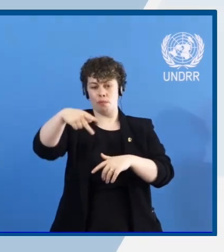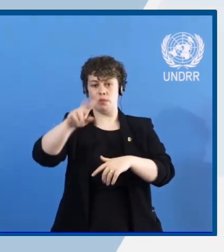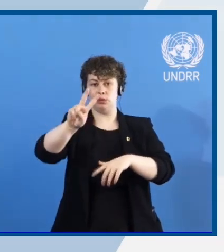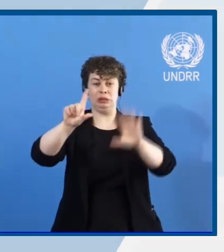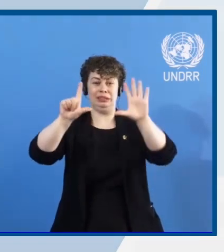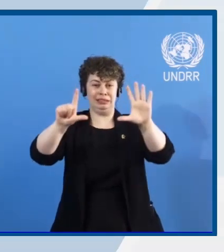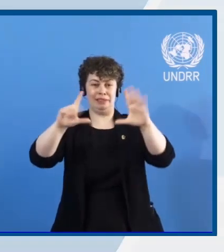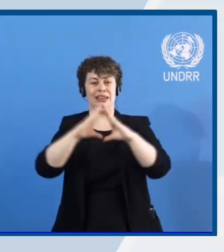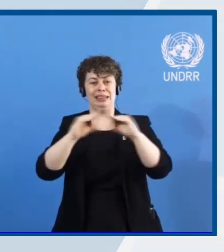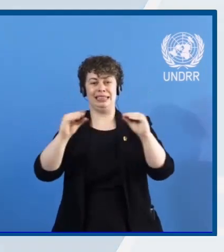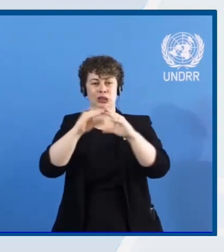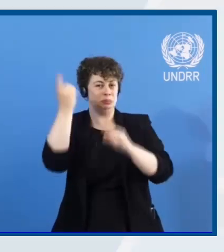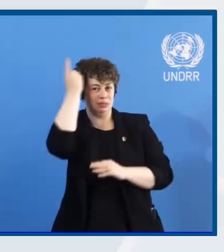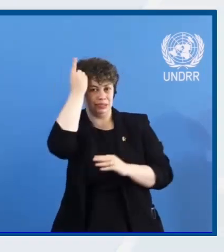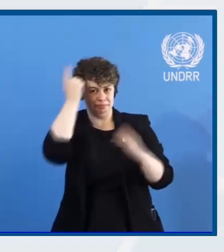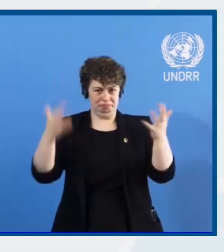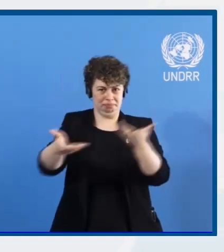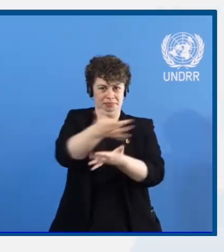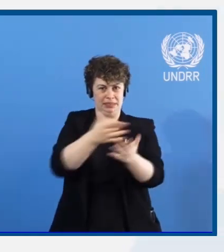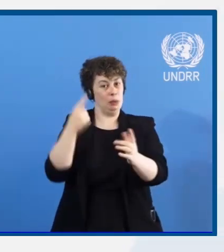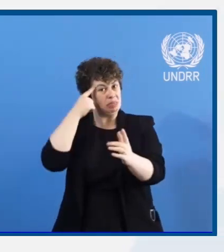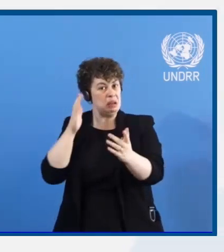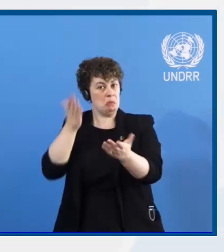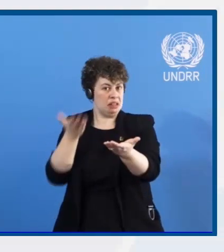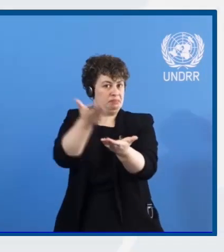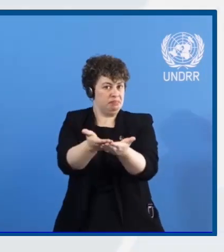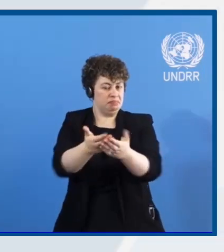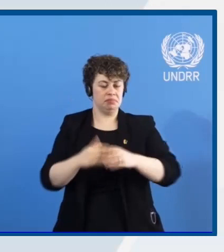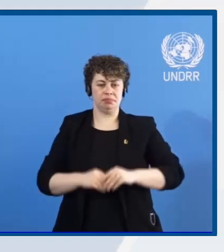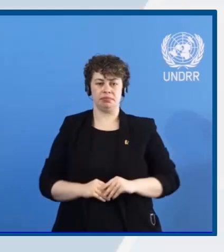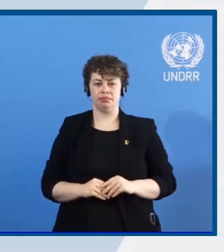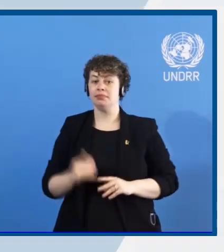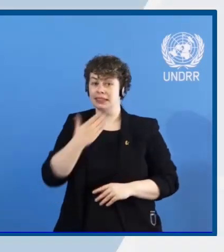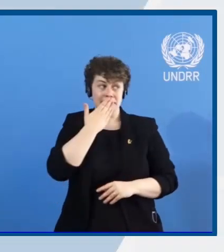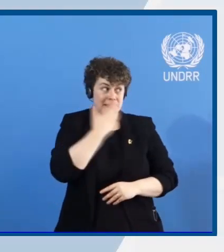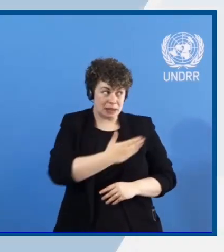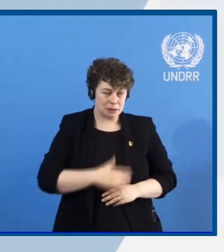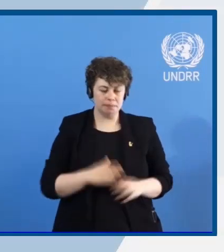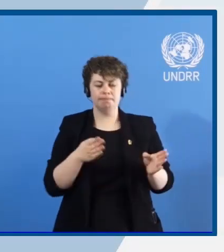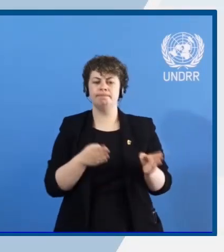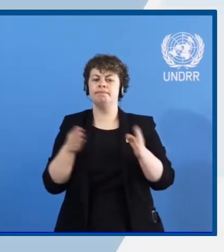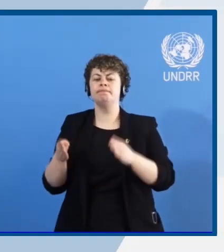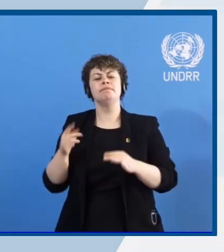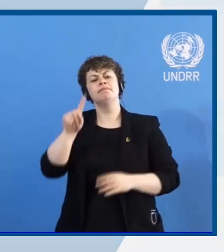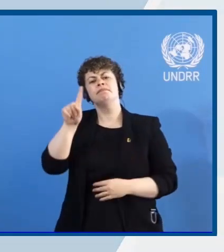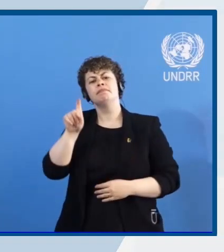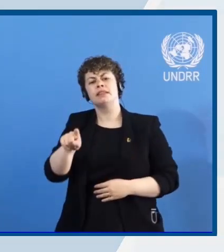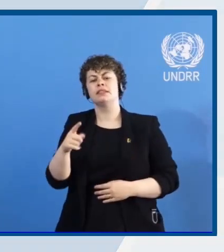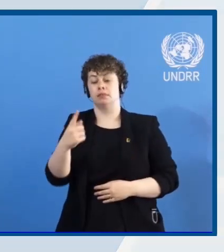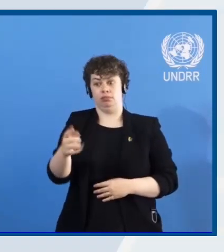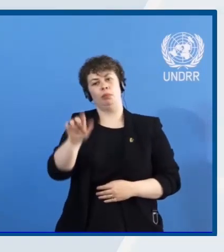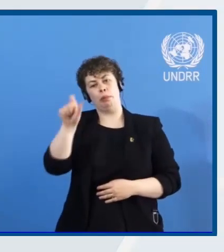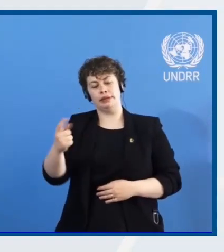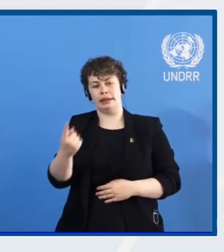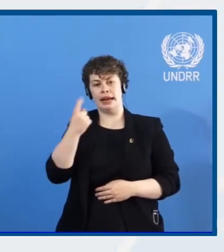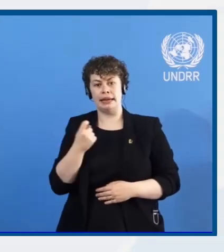Thank you very much, Elena. We had a question up here on about examples of incentives to enable private